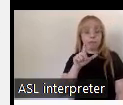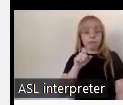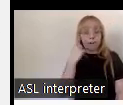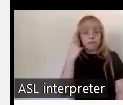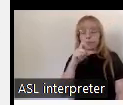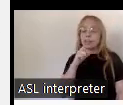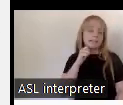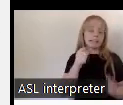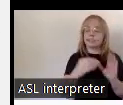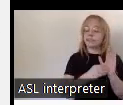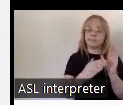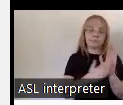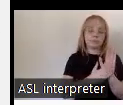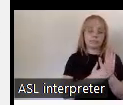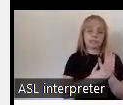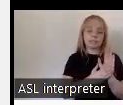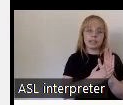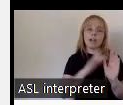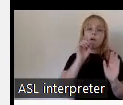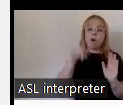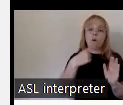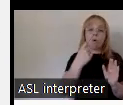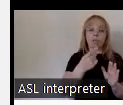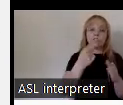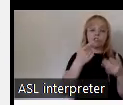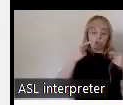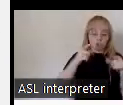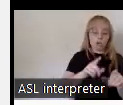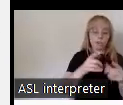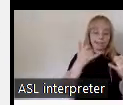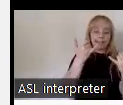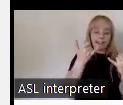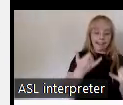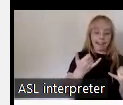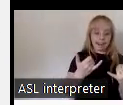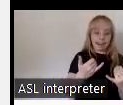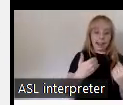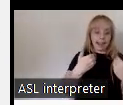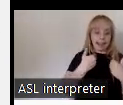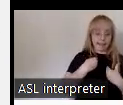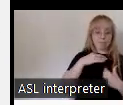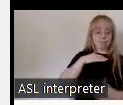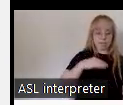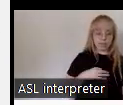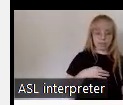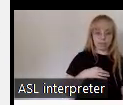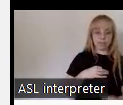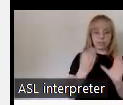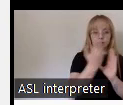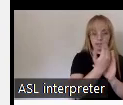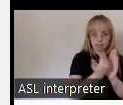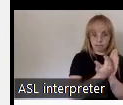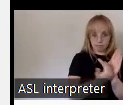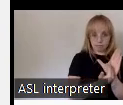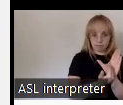actually have them at that moment in time. This is a snapshot of the benefits that you have that day. And